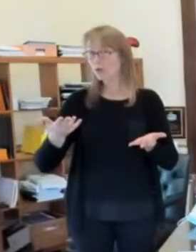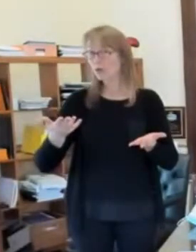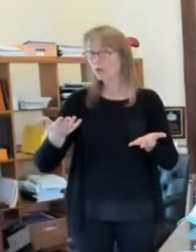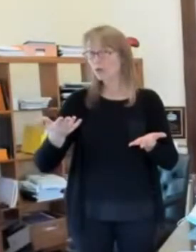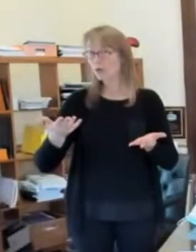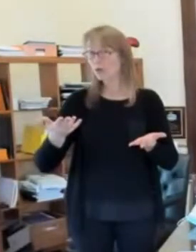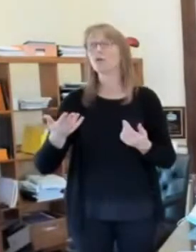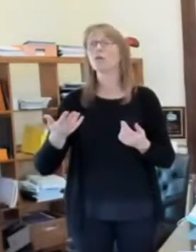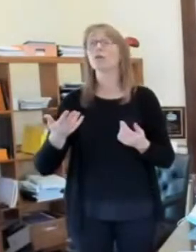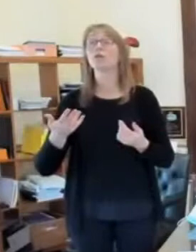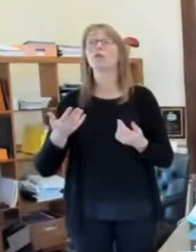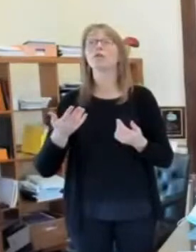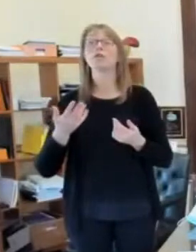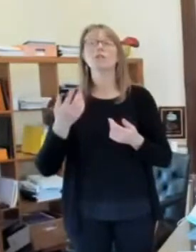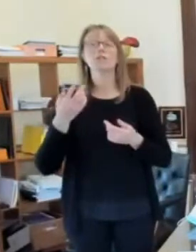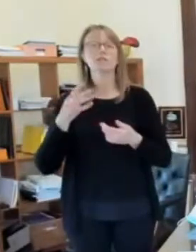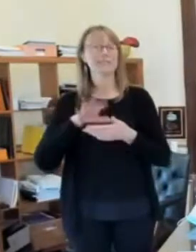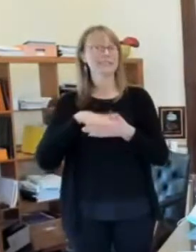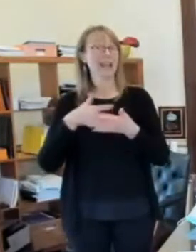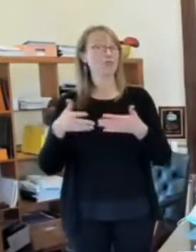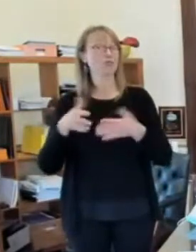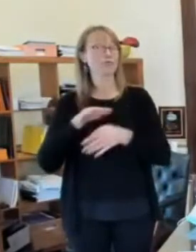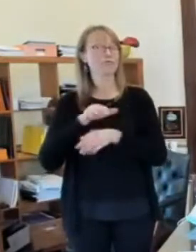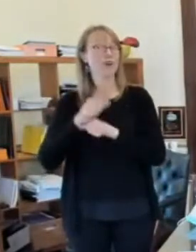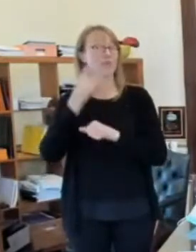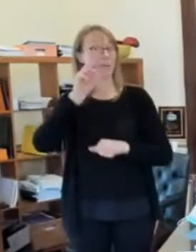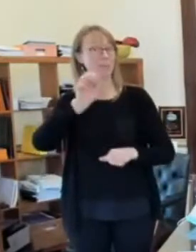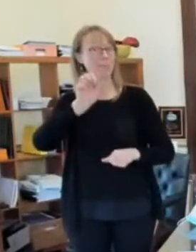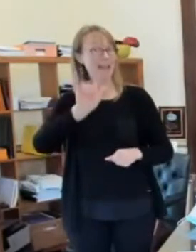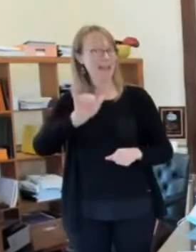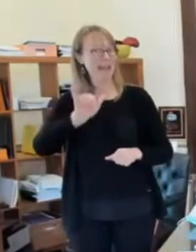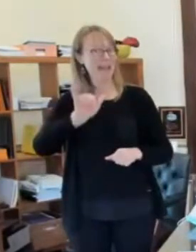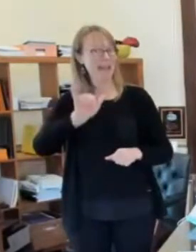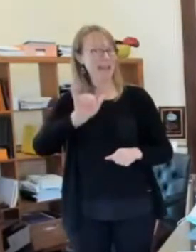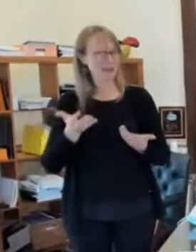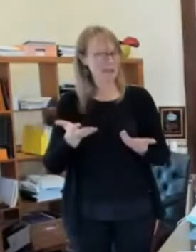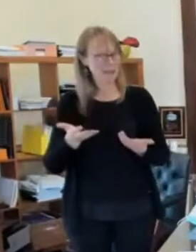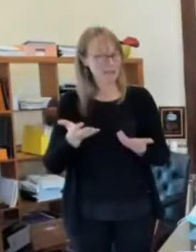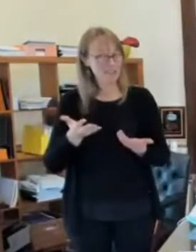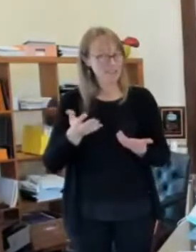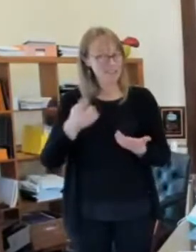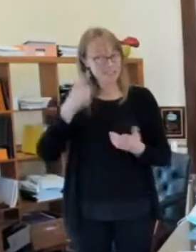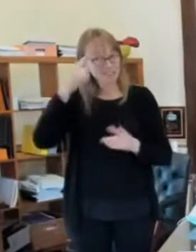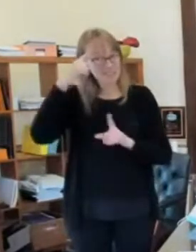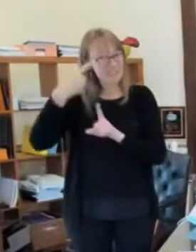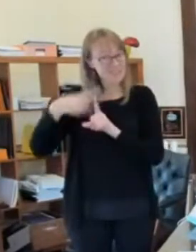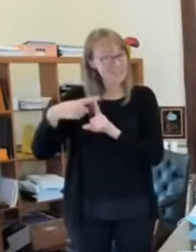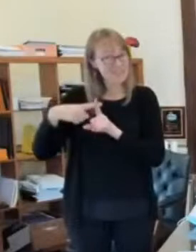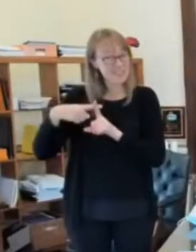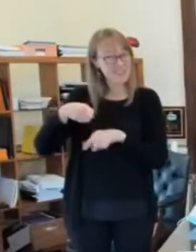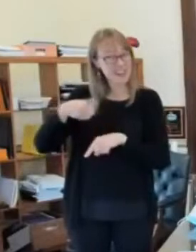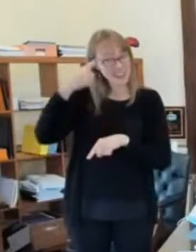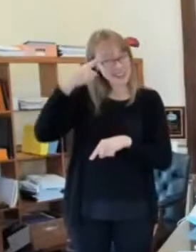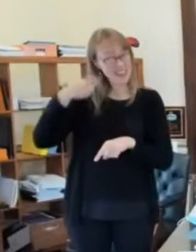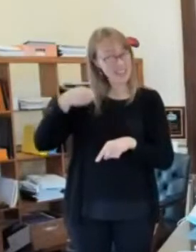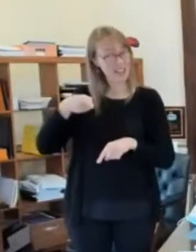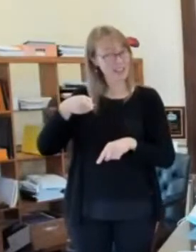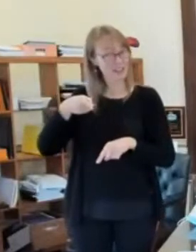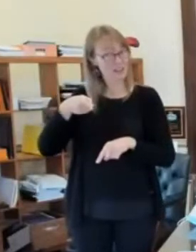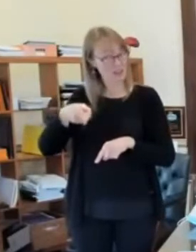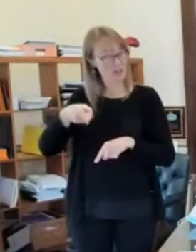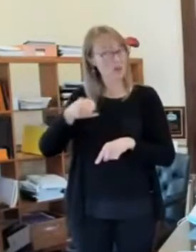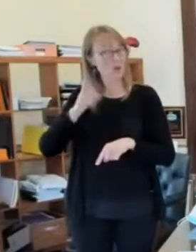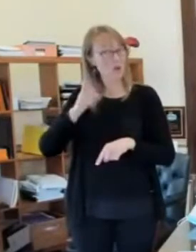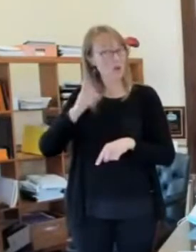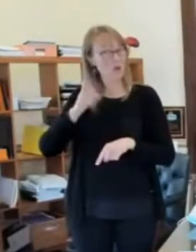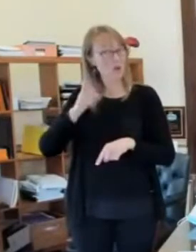time frame, that big events like trade shows and large gatherings will be permitted again in the region? Well, they'll be